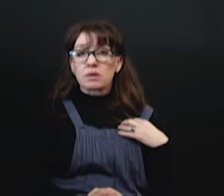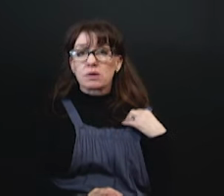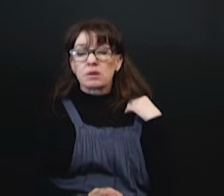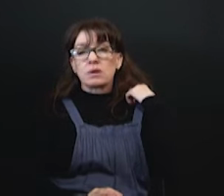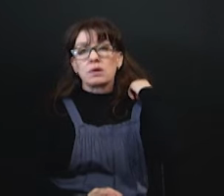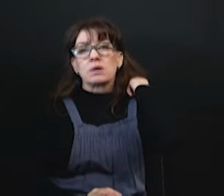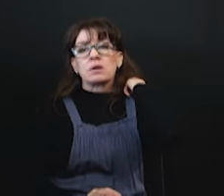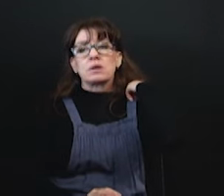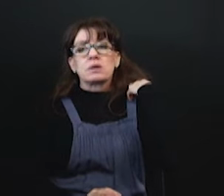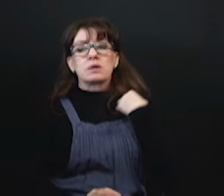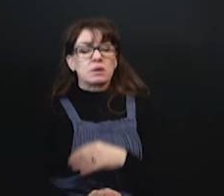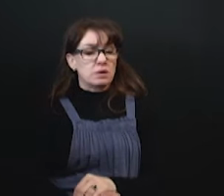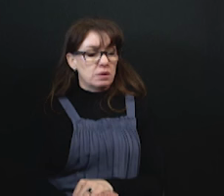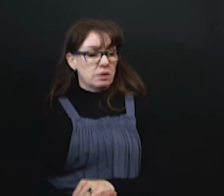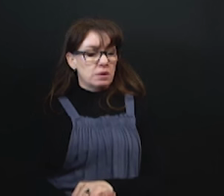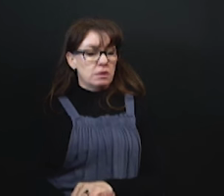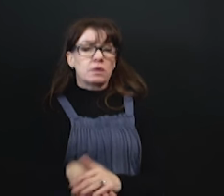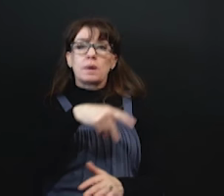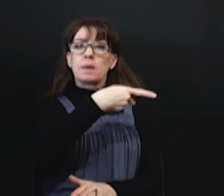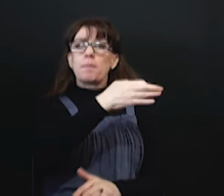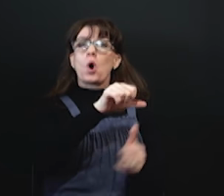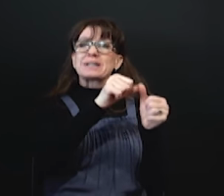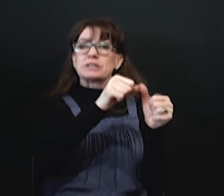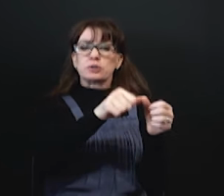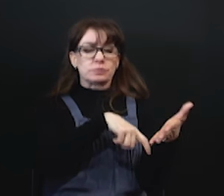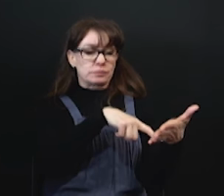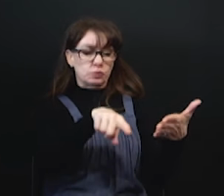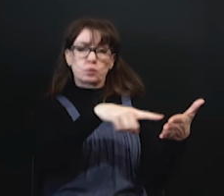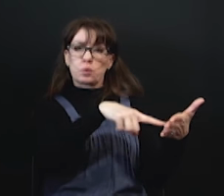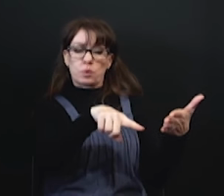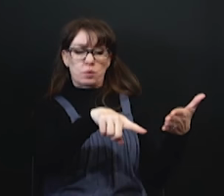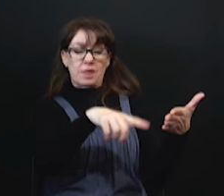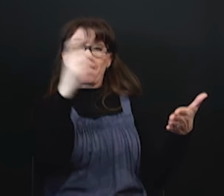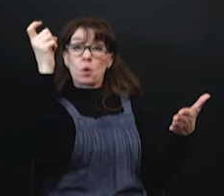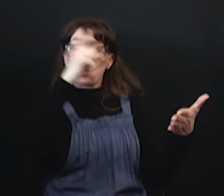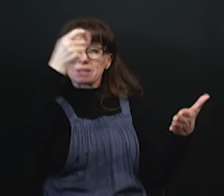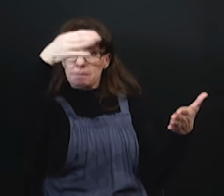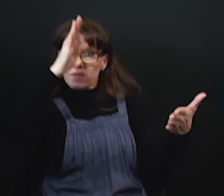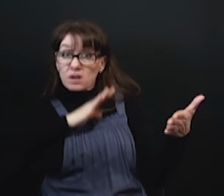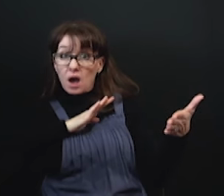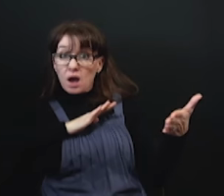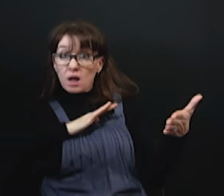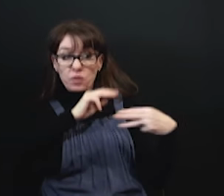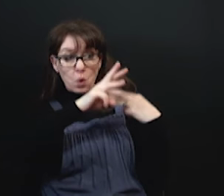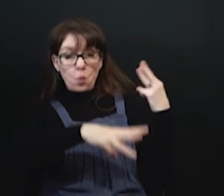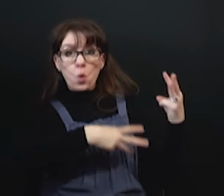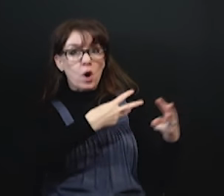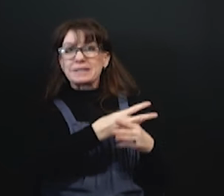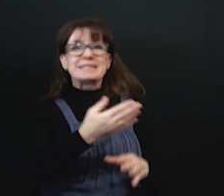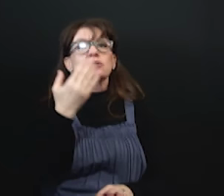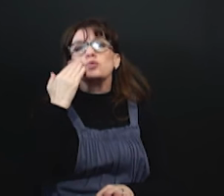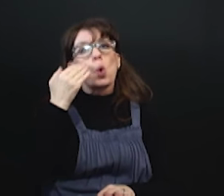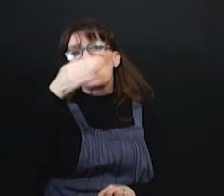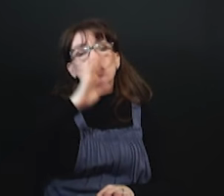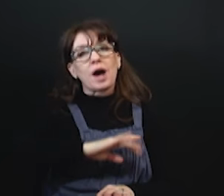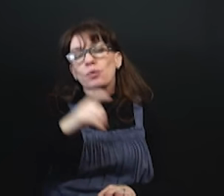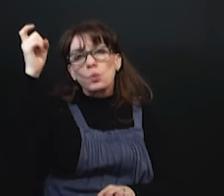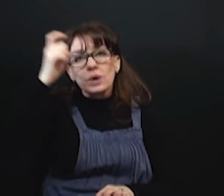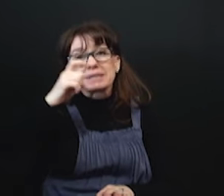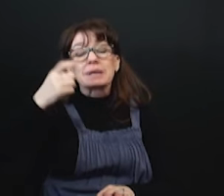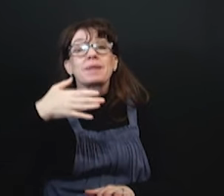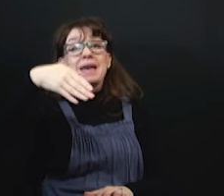"For since," Paul goes on, "in the wisdom of God, the world did not know God through wisdom. God